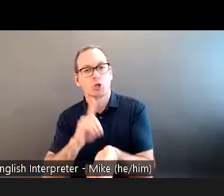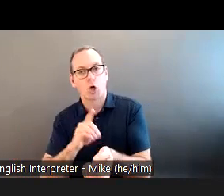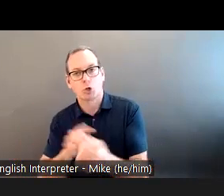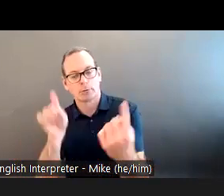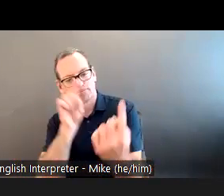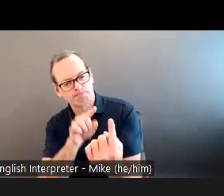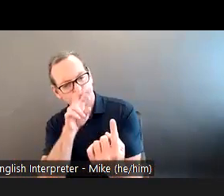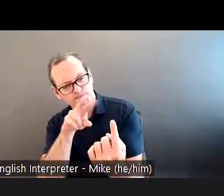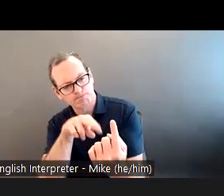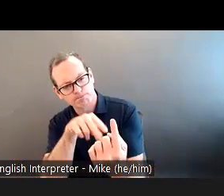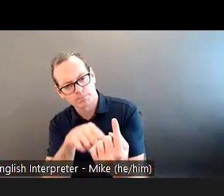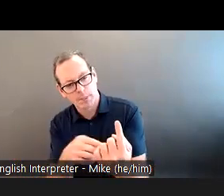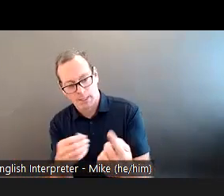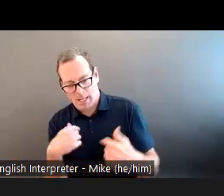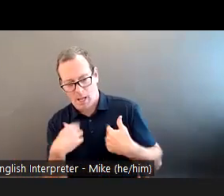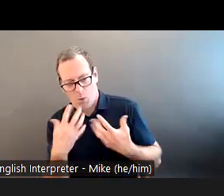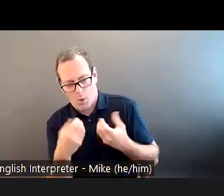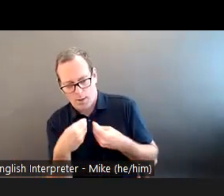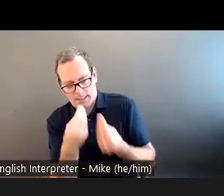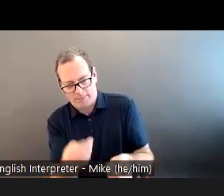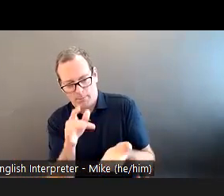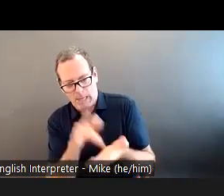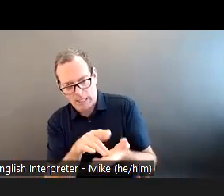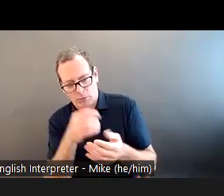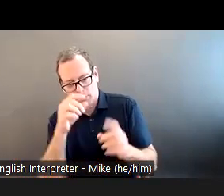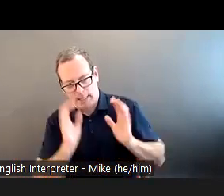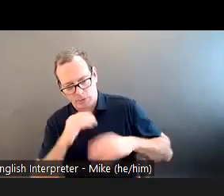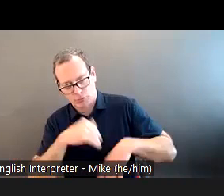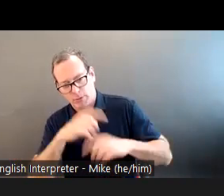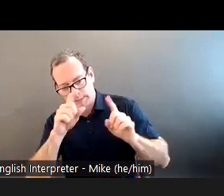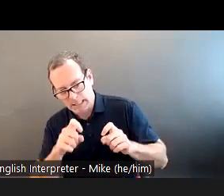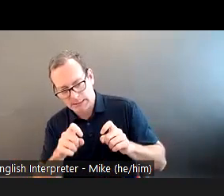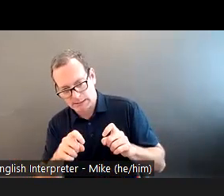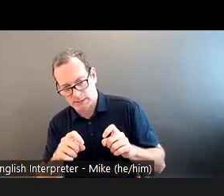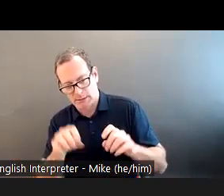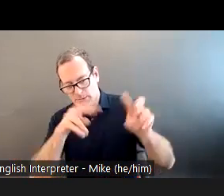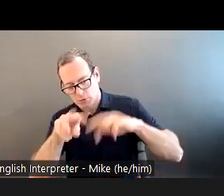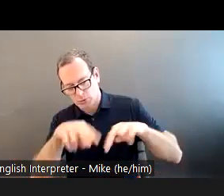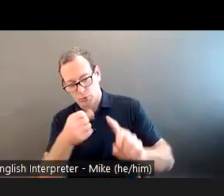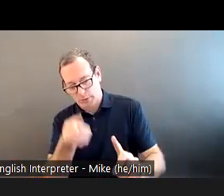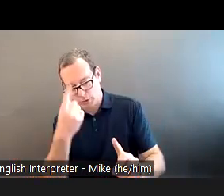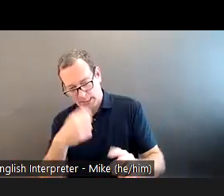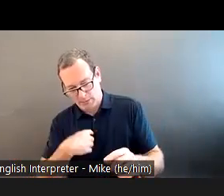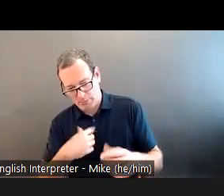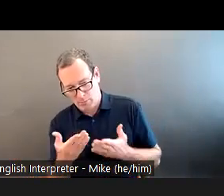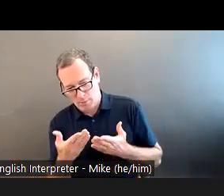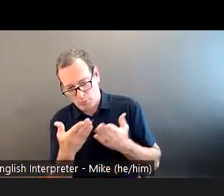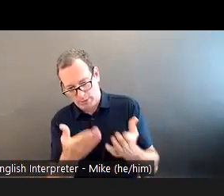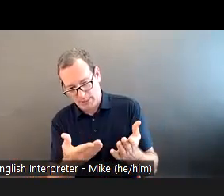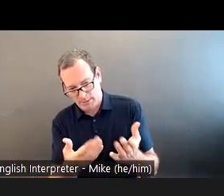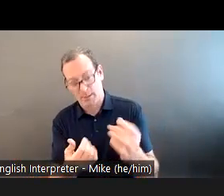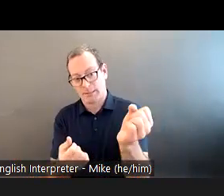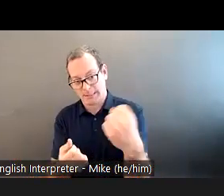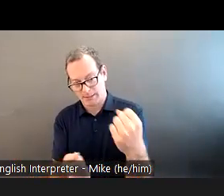that treatment. Do they understand what is being asked of them? Do they understand the risks and the benefits? Do they appreciate what